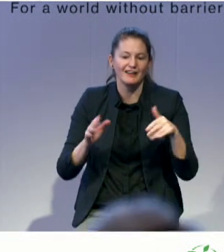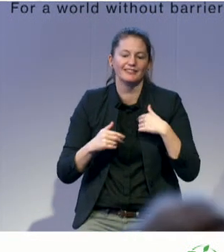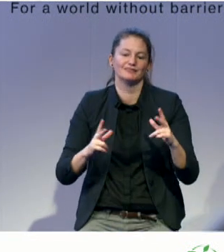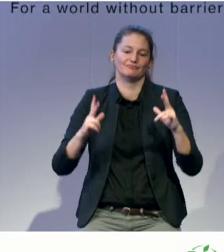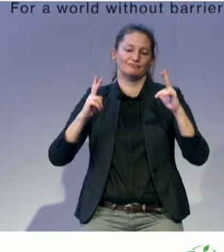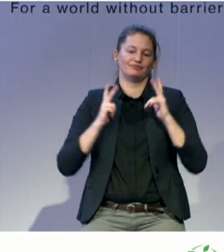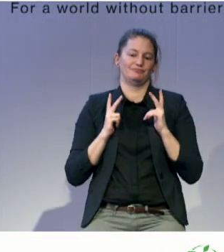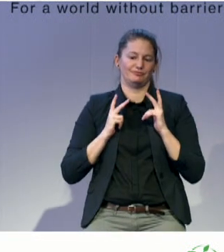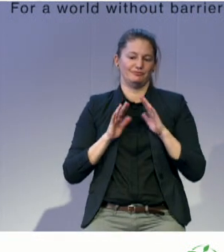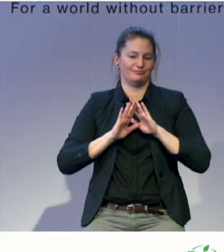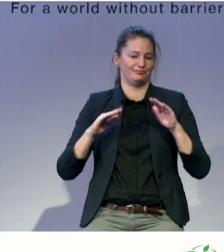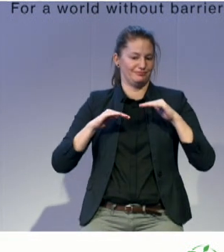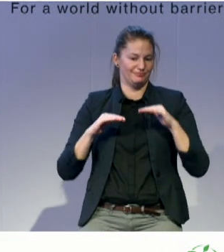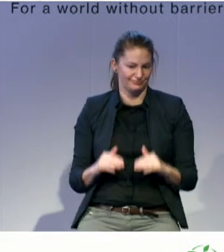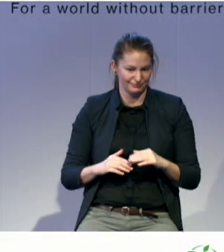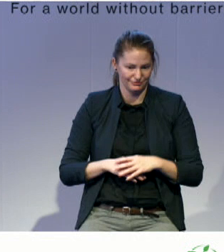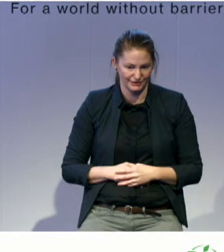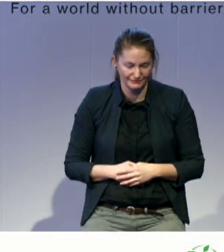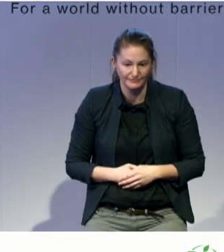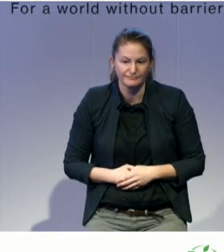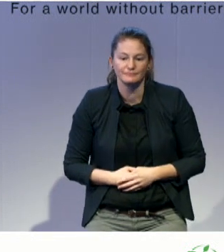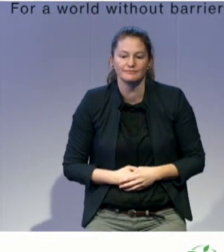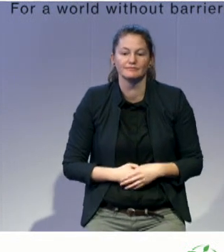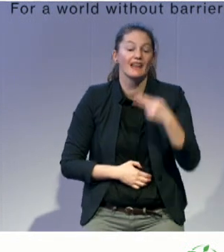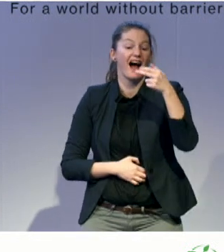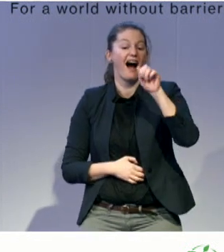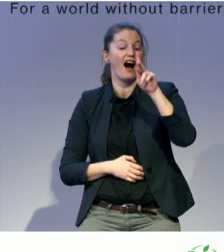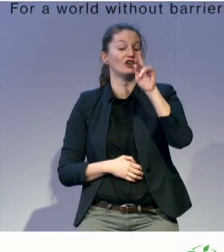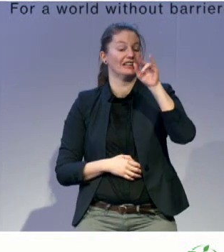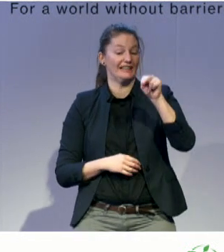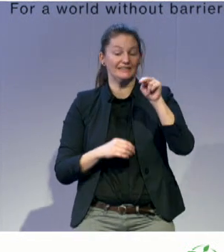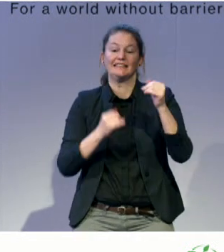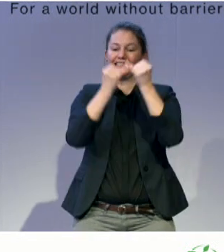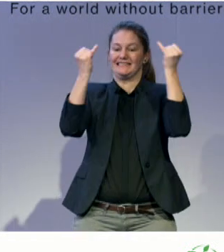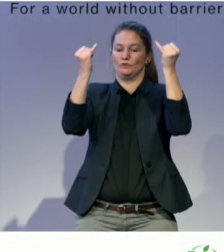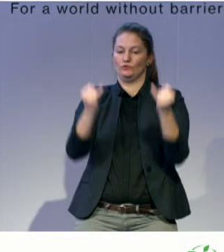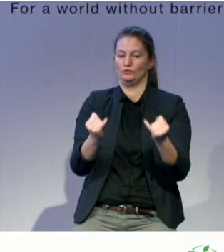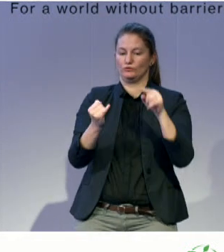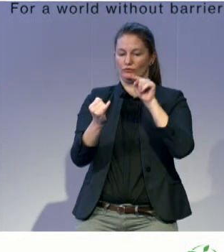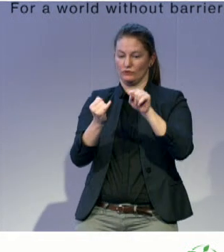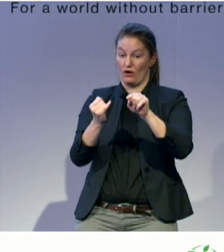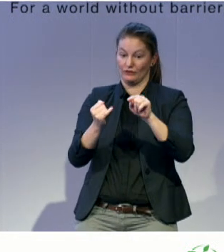Summit, an annual international conference focused just on employment of